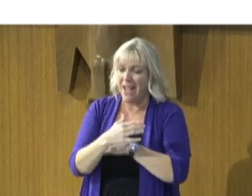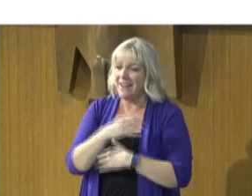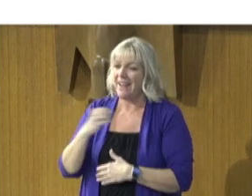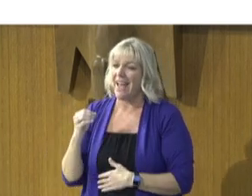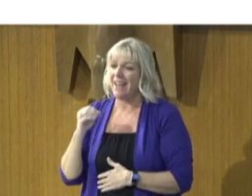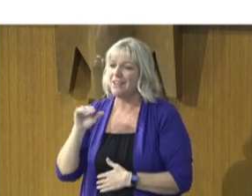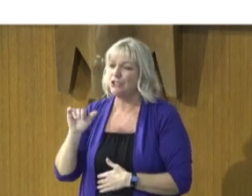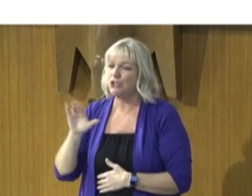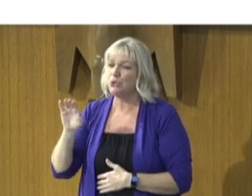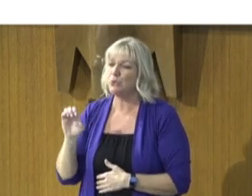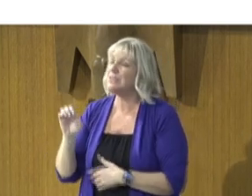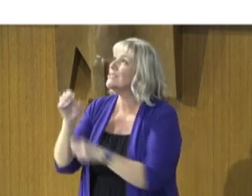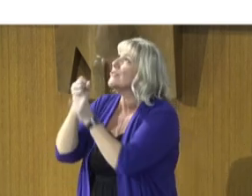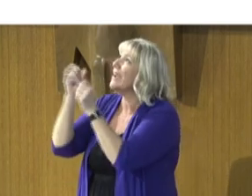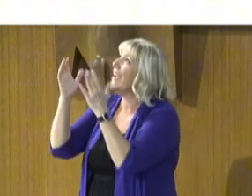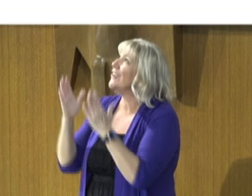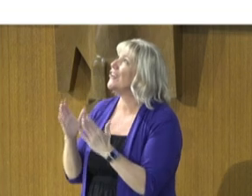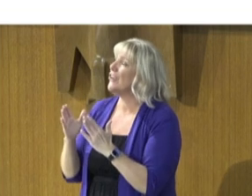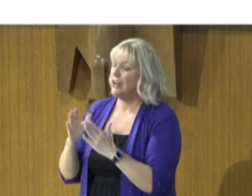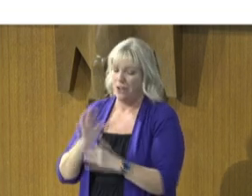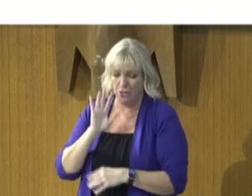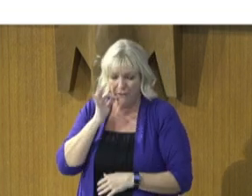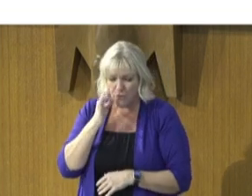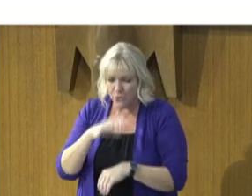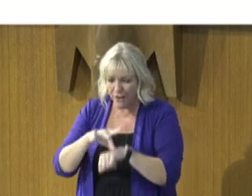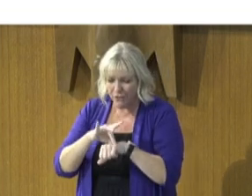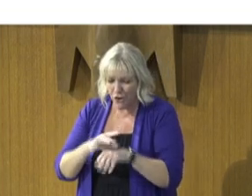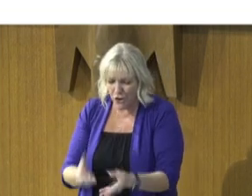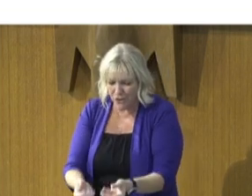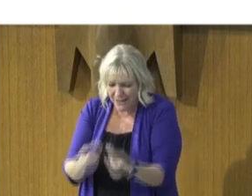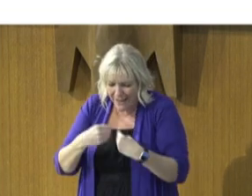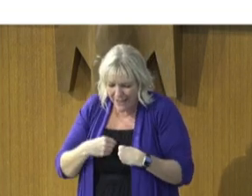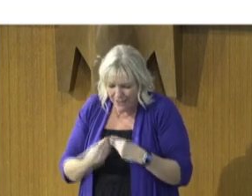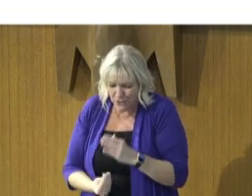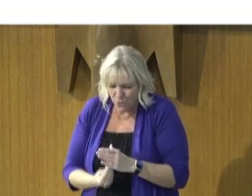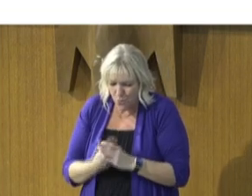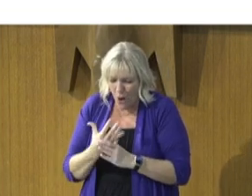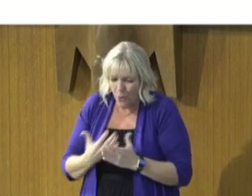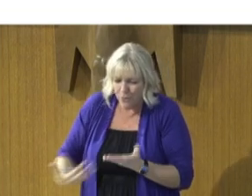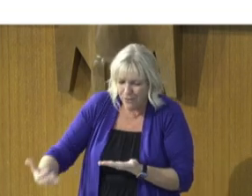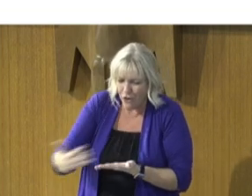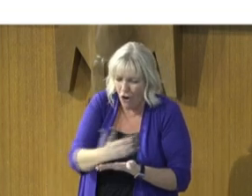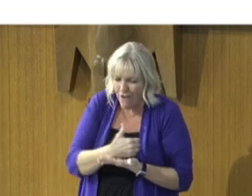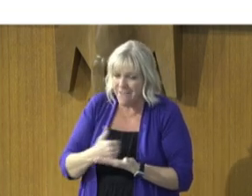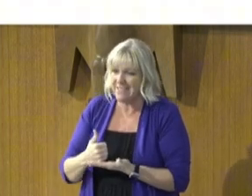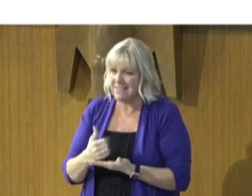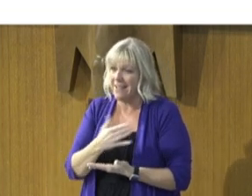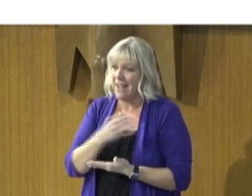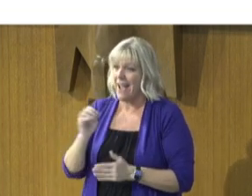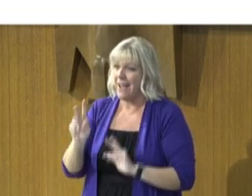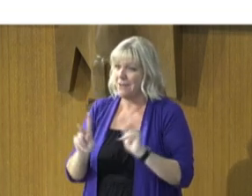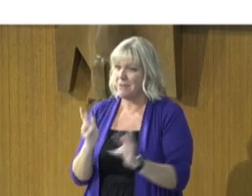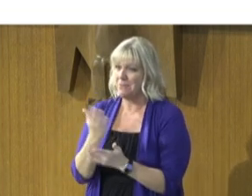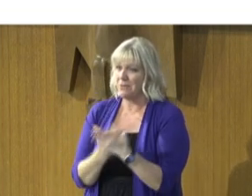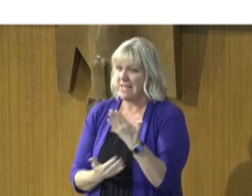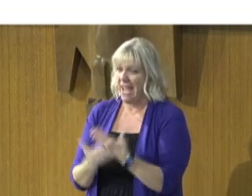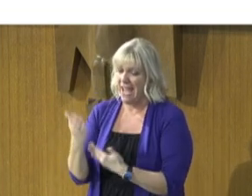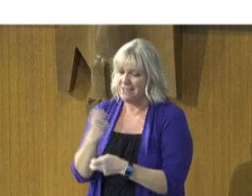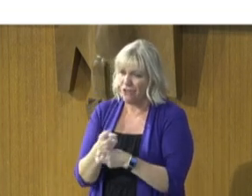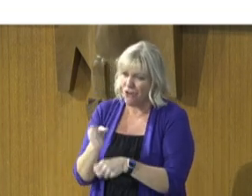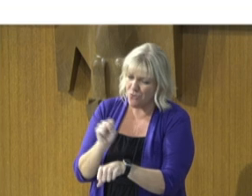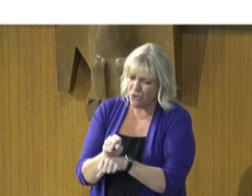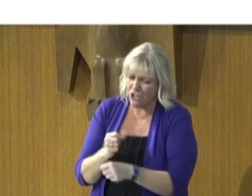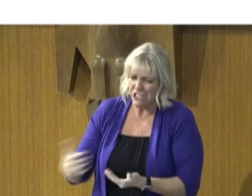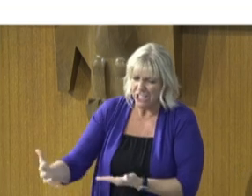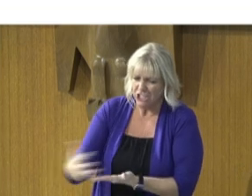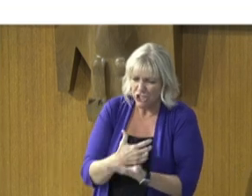divine creator, for the fruit of the earth that grants us growth and harvests, and the hard work of human hands that pulled the grains